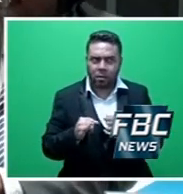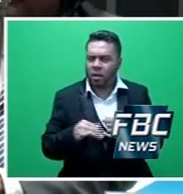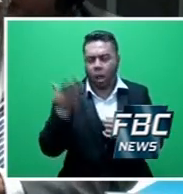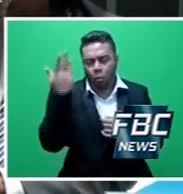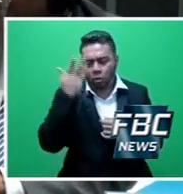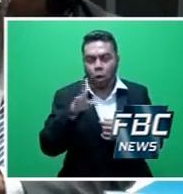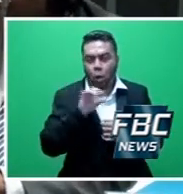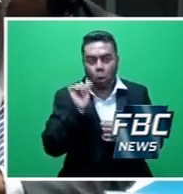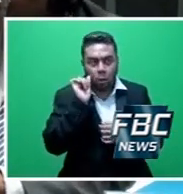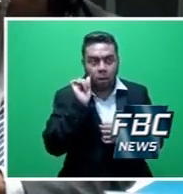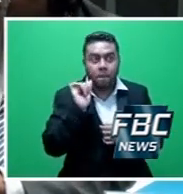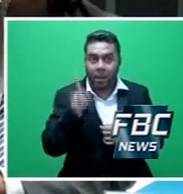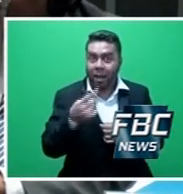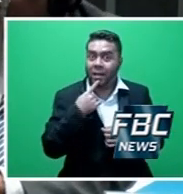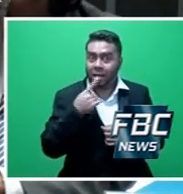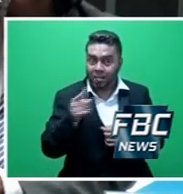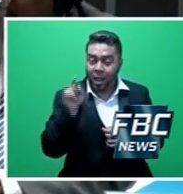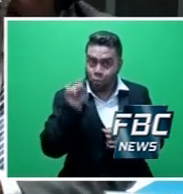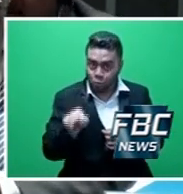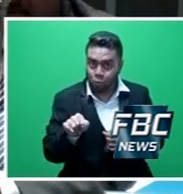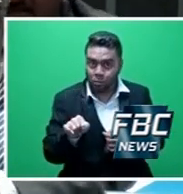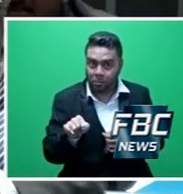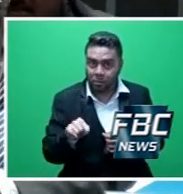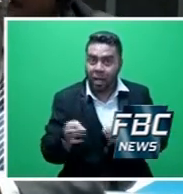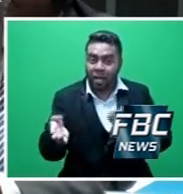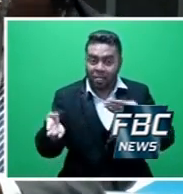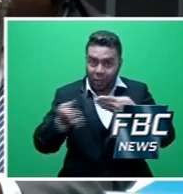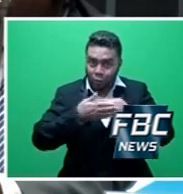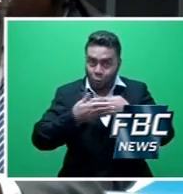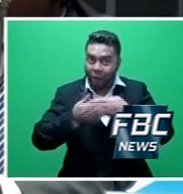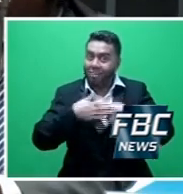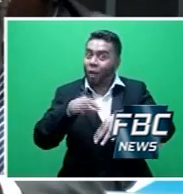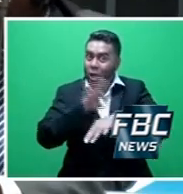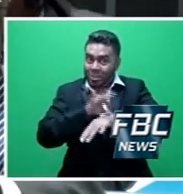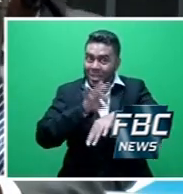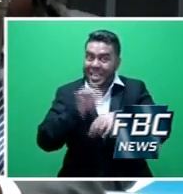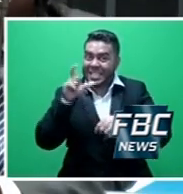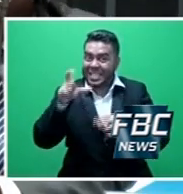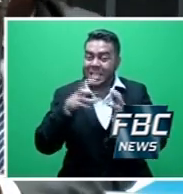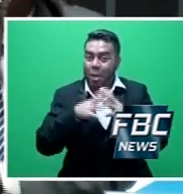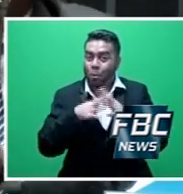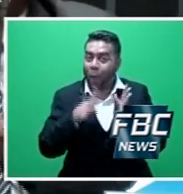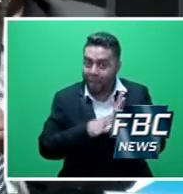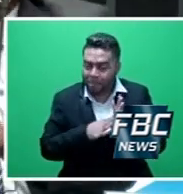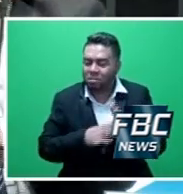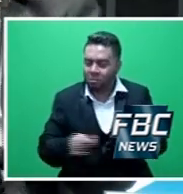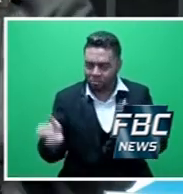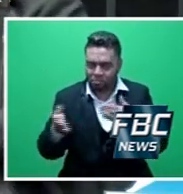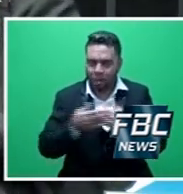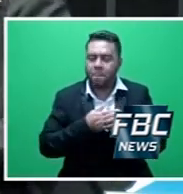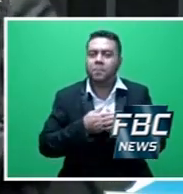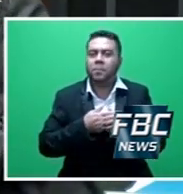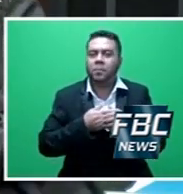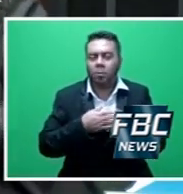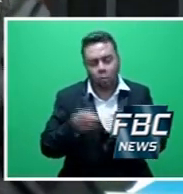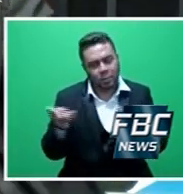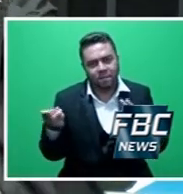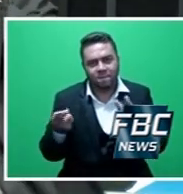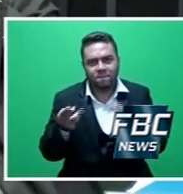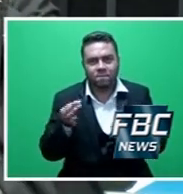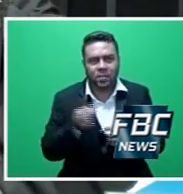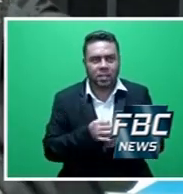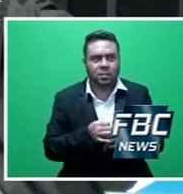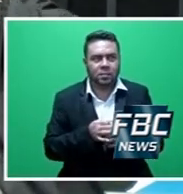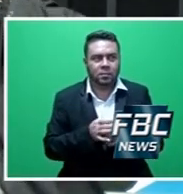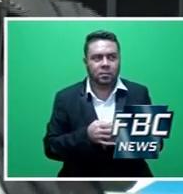that. But I can tell you this, that door was repaired. And that block that's there is left